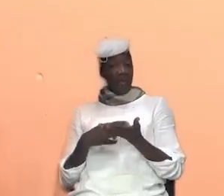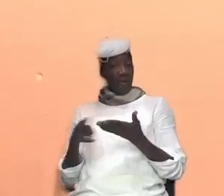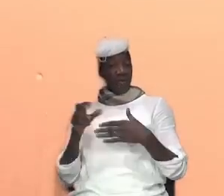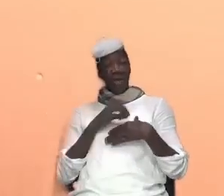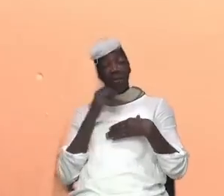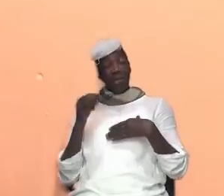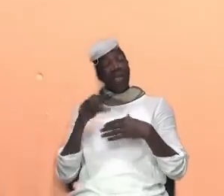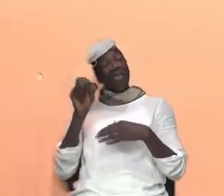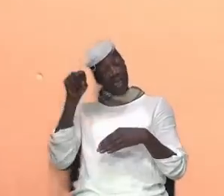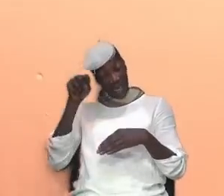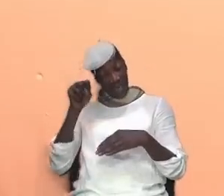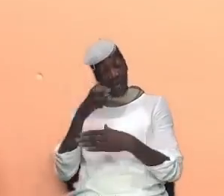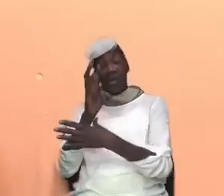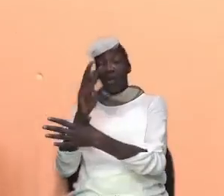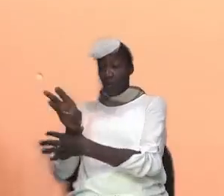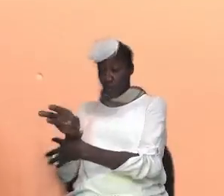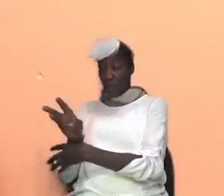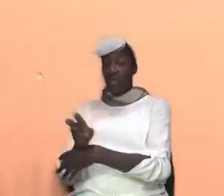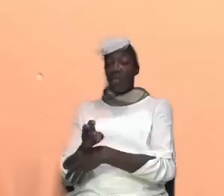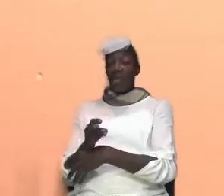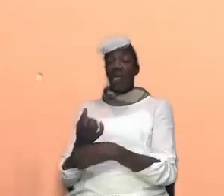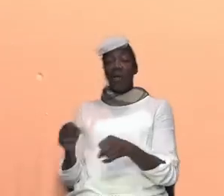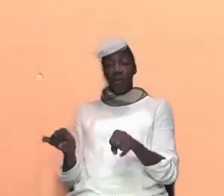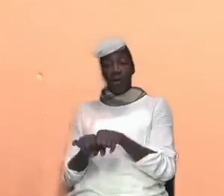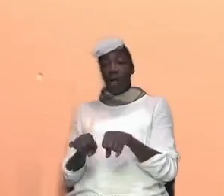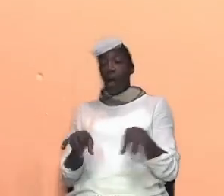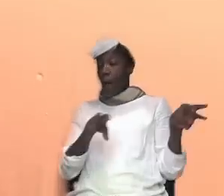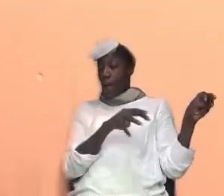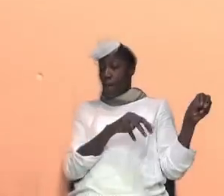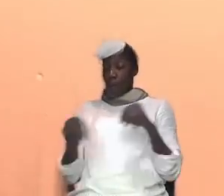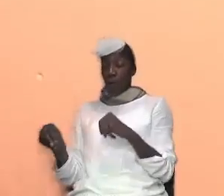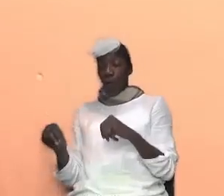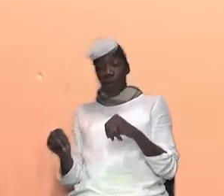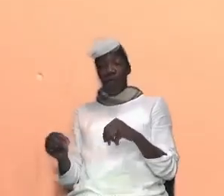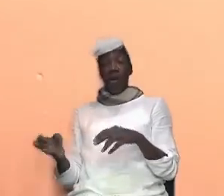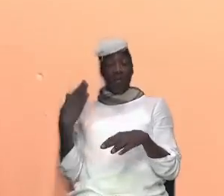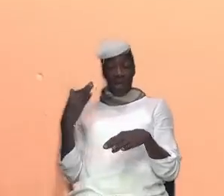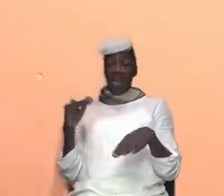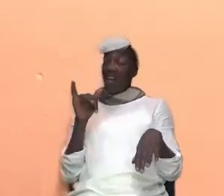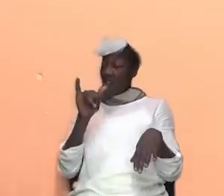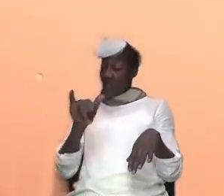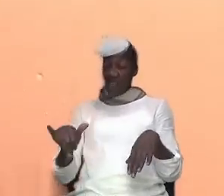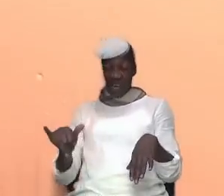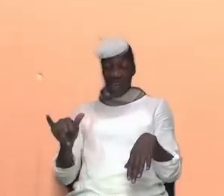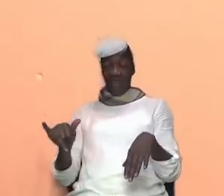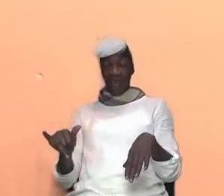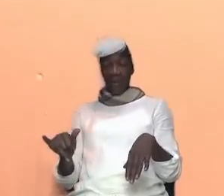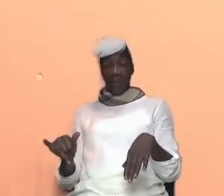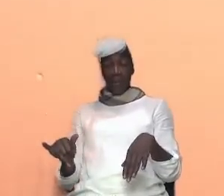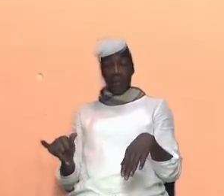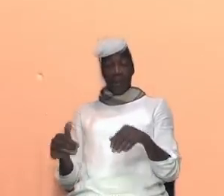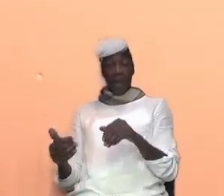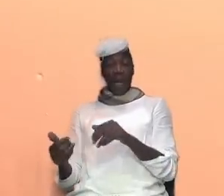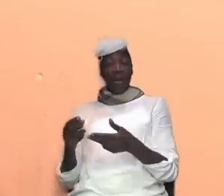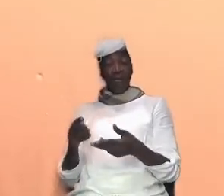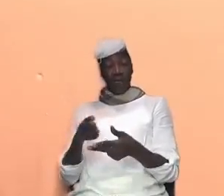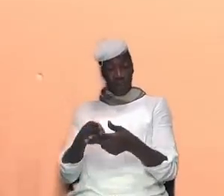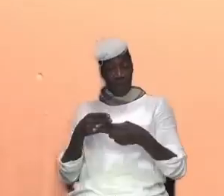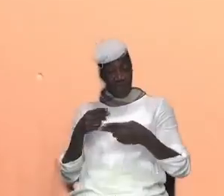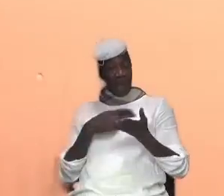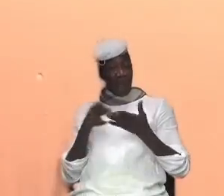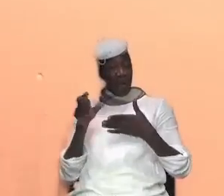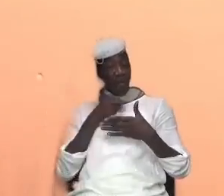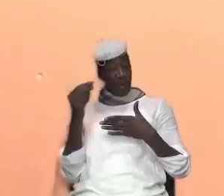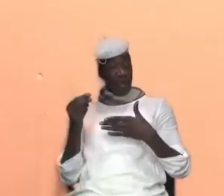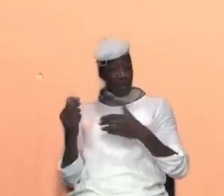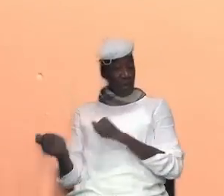part, crucial. Move beyond our being saved. Move beyond our getting the Holy Ghost, our getting baptized in Jesus' name. We have